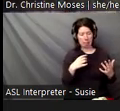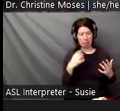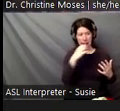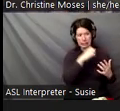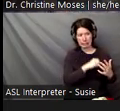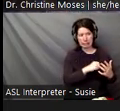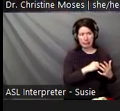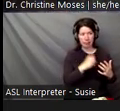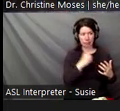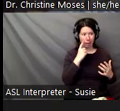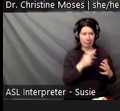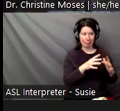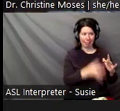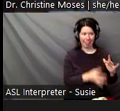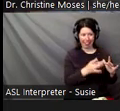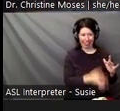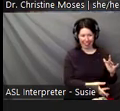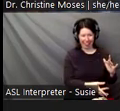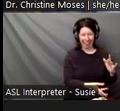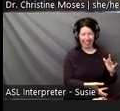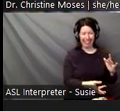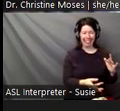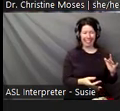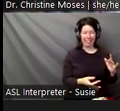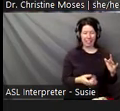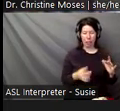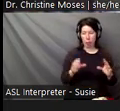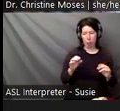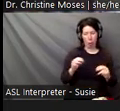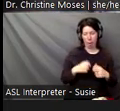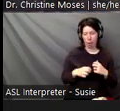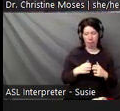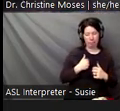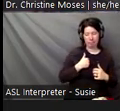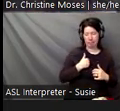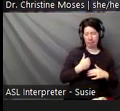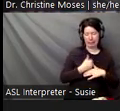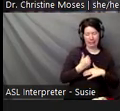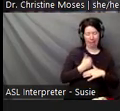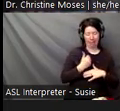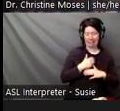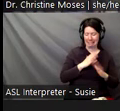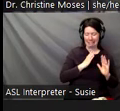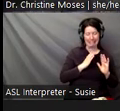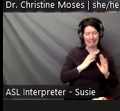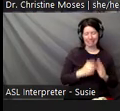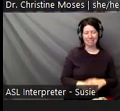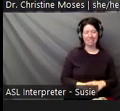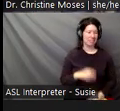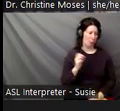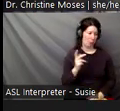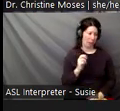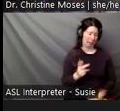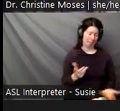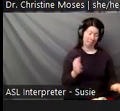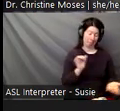that the audio is dropping out for just me. No, I think the problem's on my end. So okay. I think it's just the way it